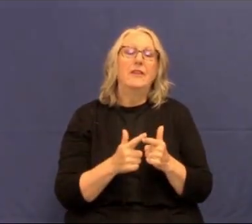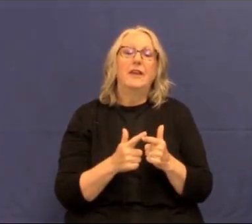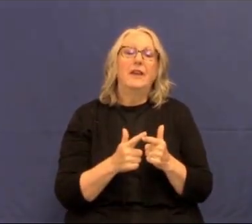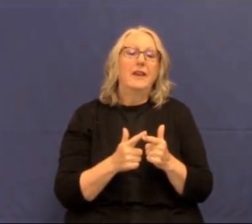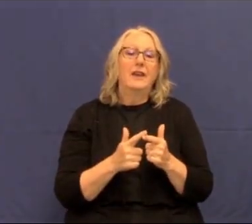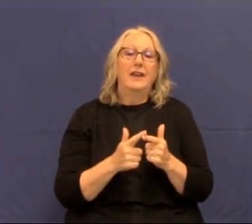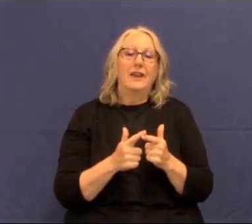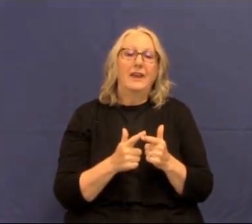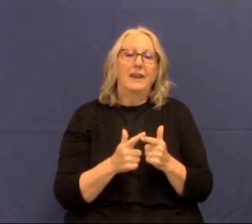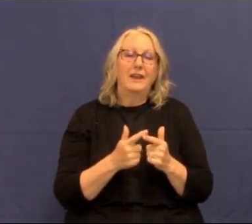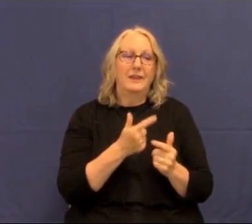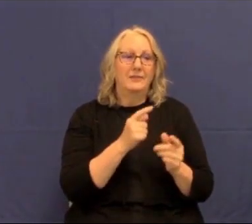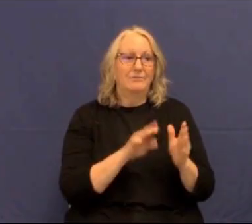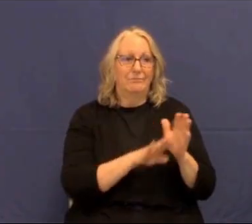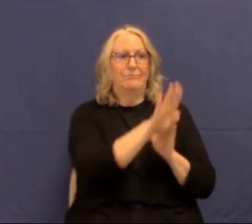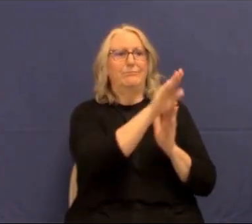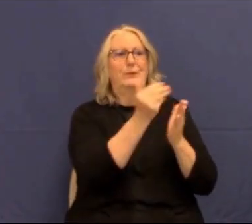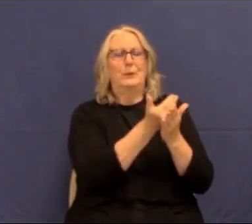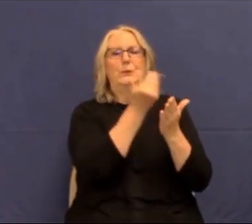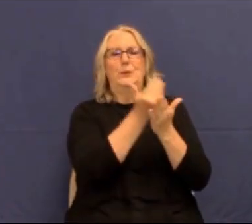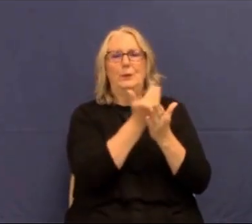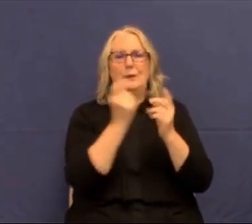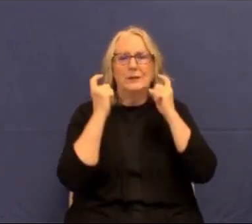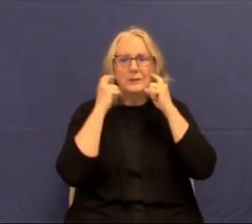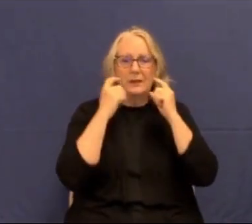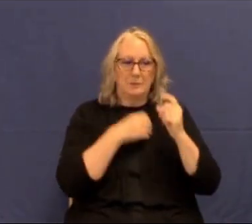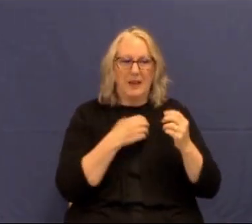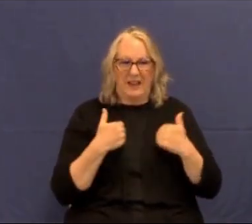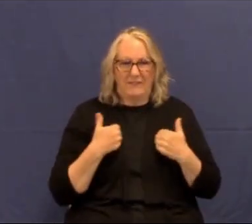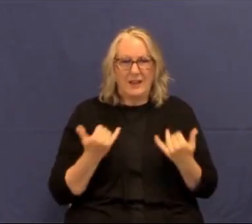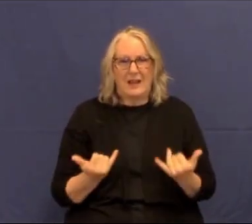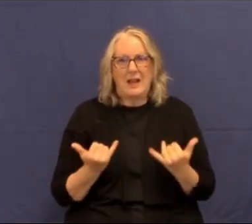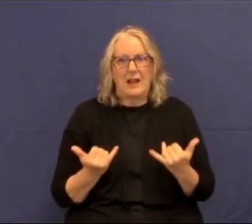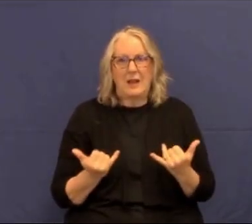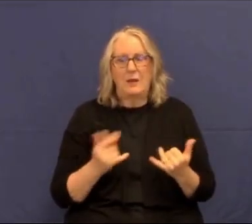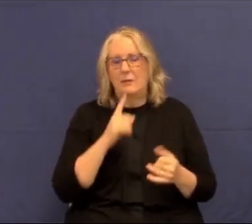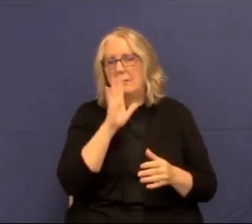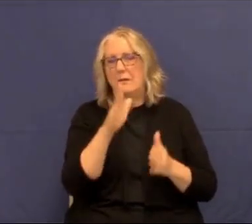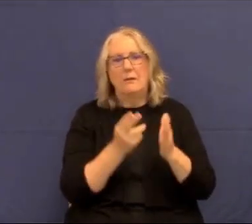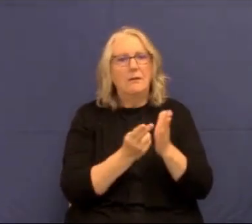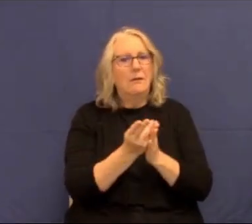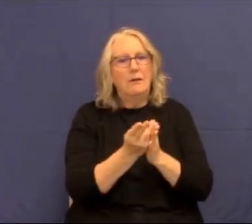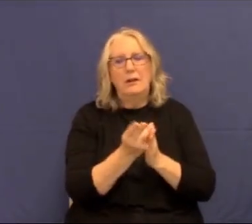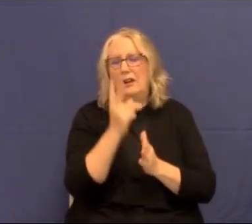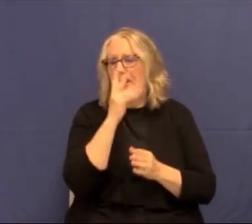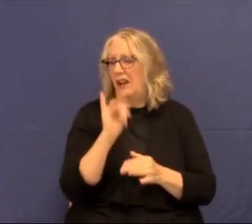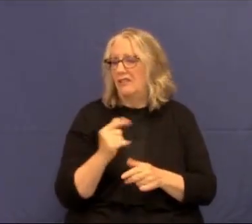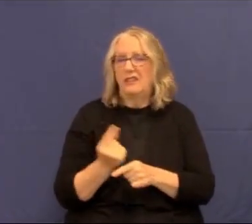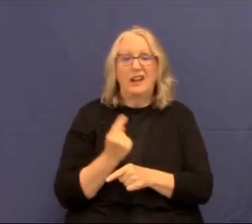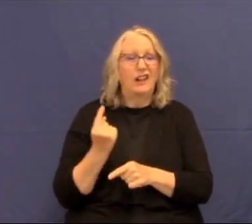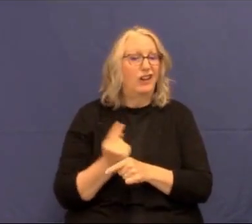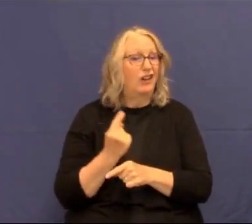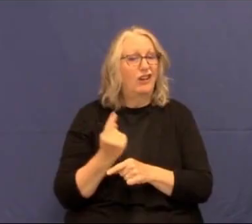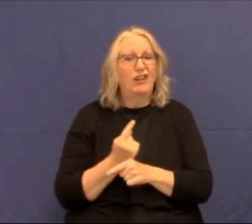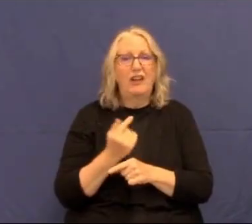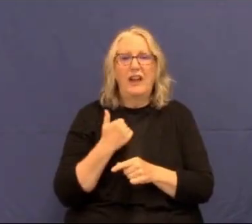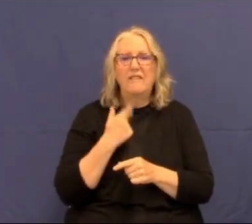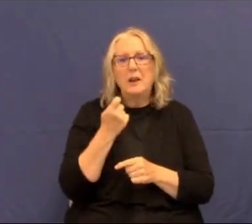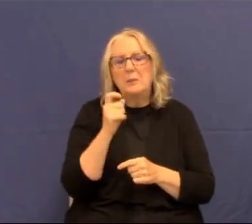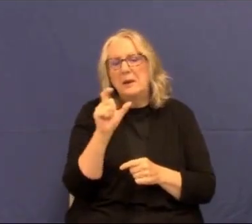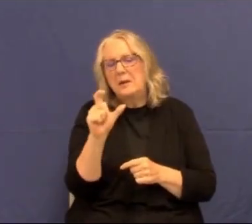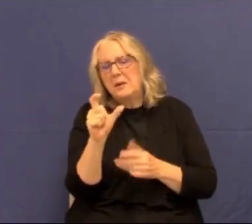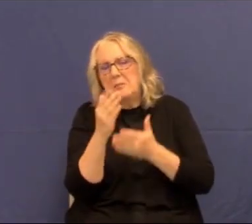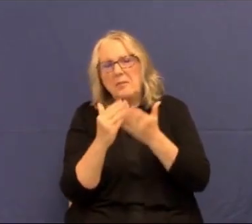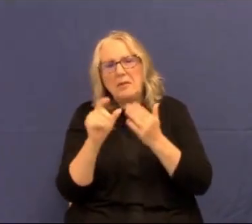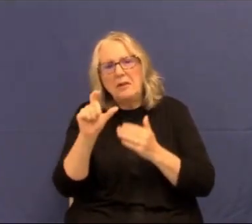and then they came out with a newer stethoscope, which is the one that I have today. And it just looks like a regular